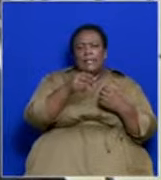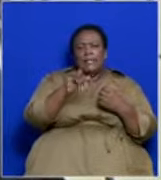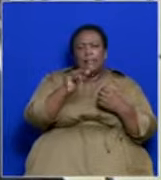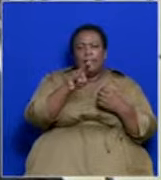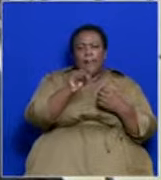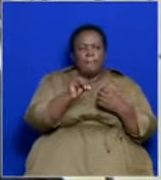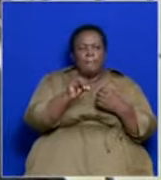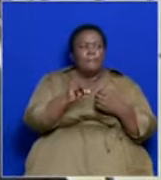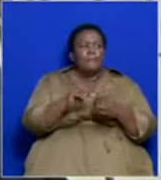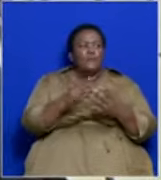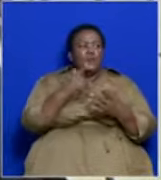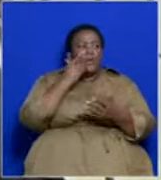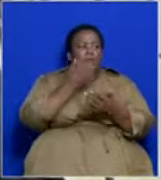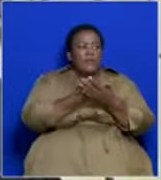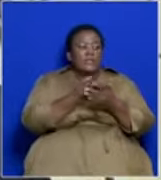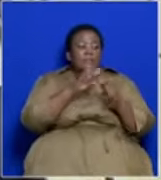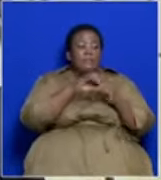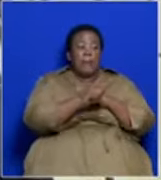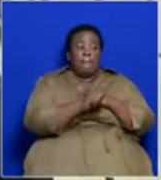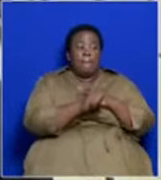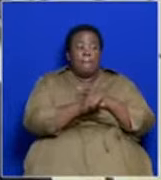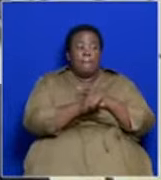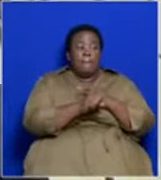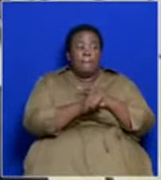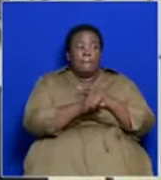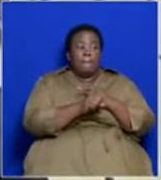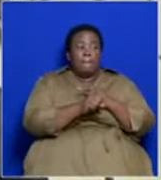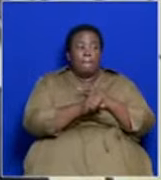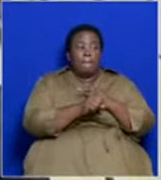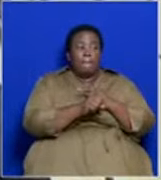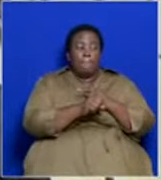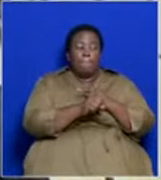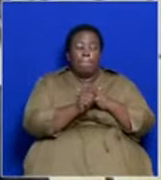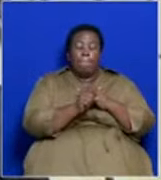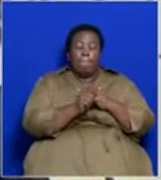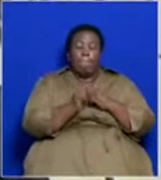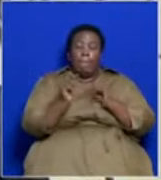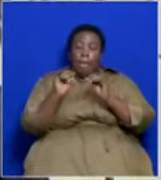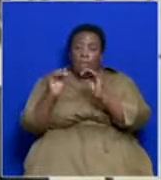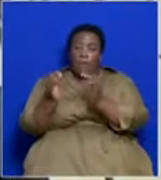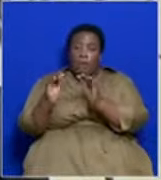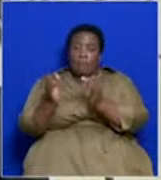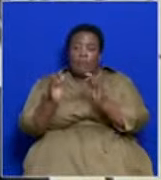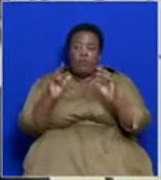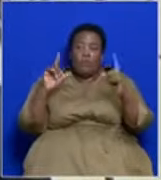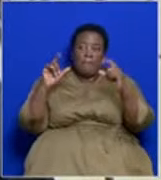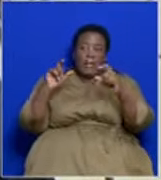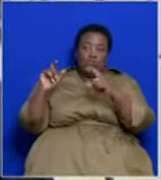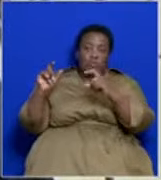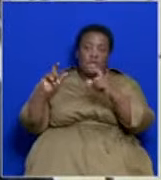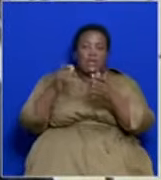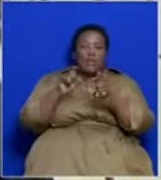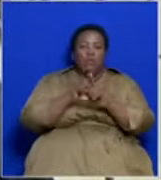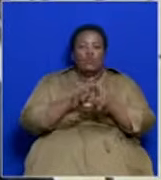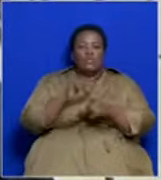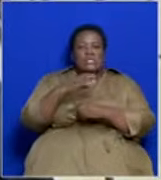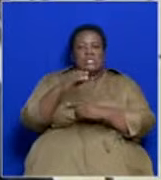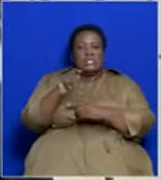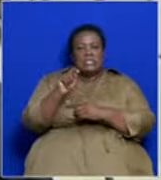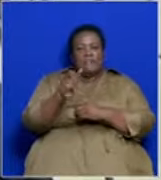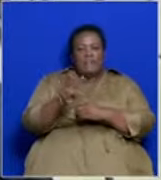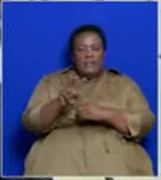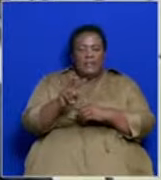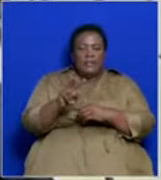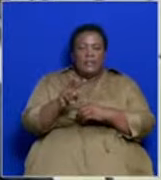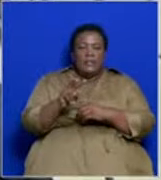this operation, in brackets, the photographs and CCTV footage, the